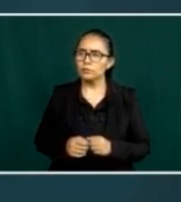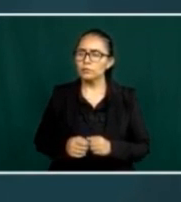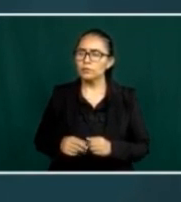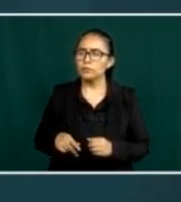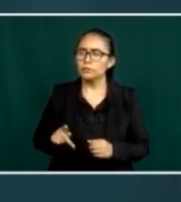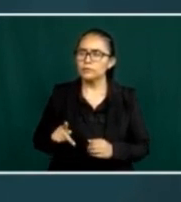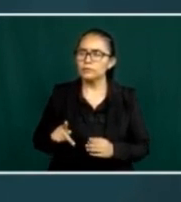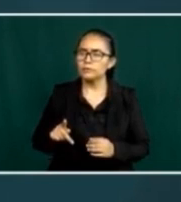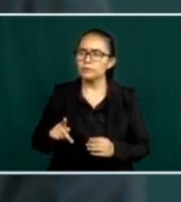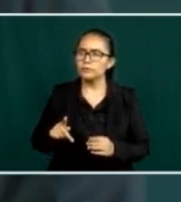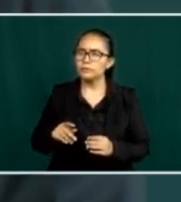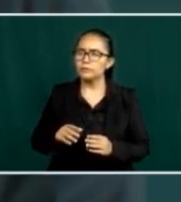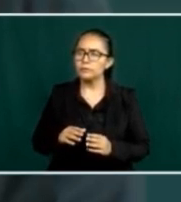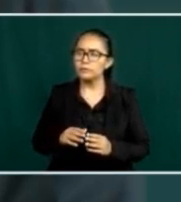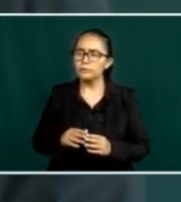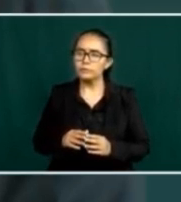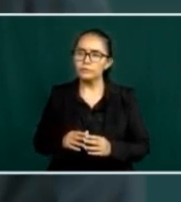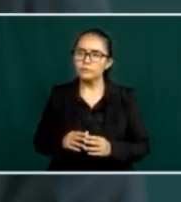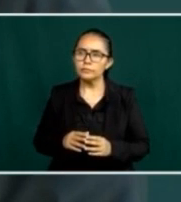so they can be tranquil,